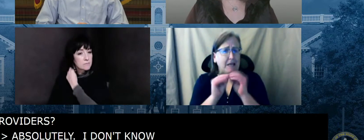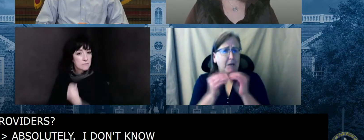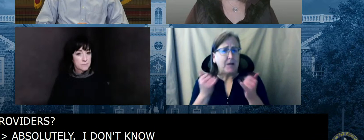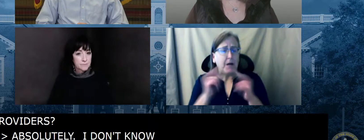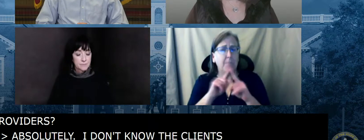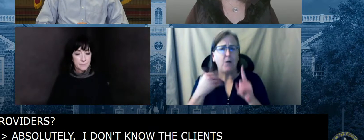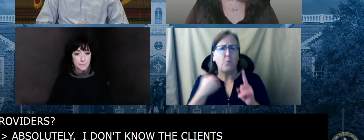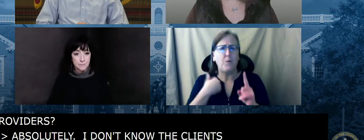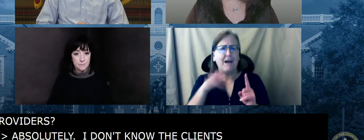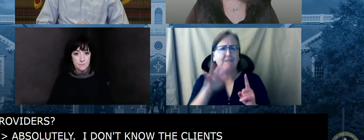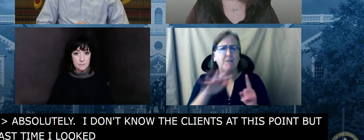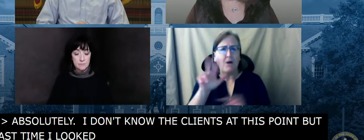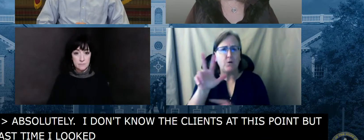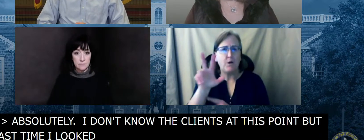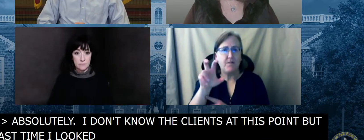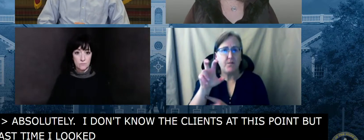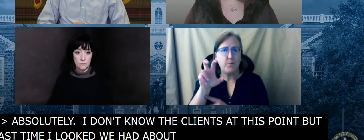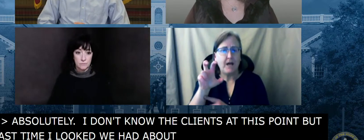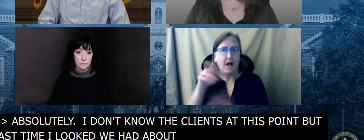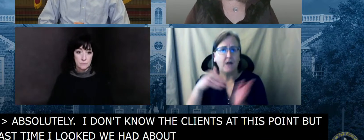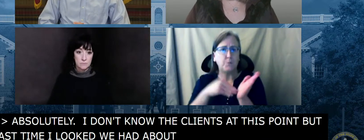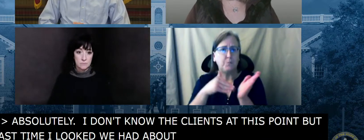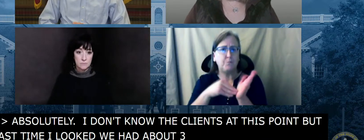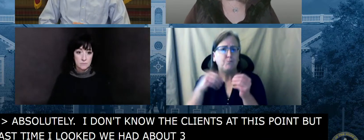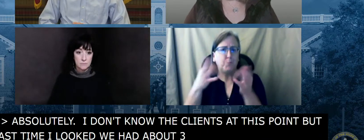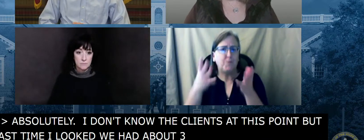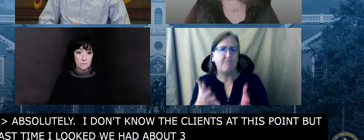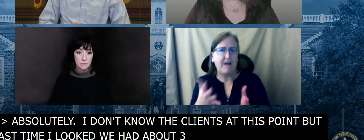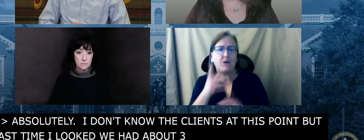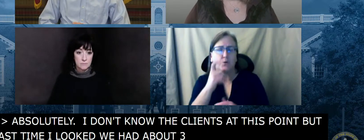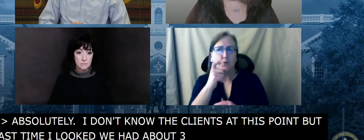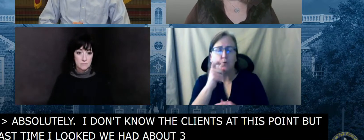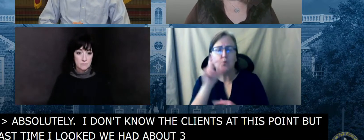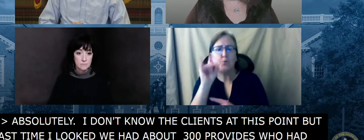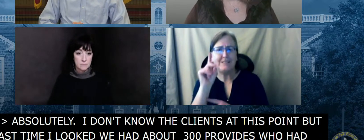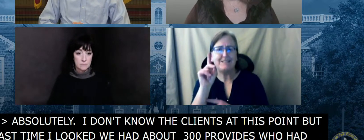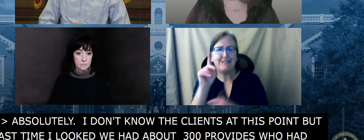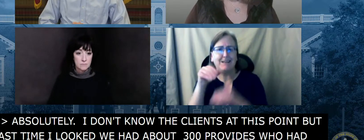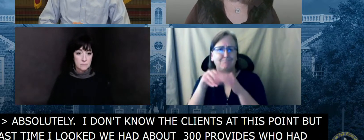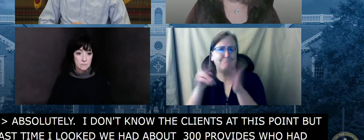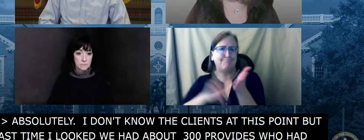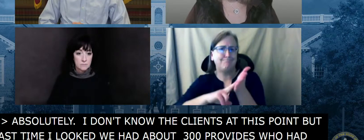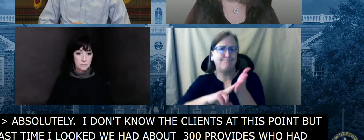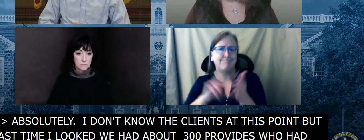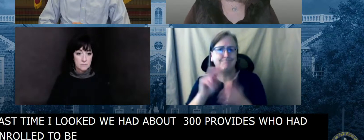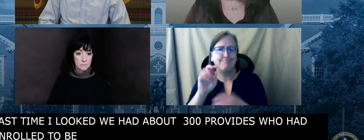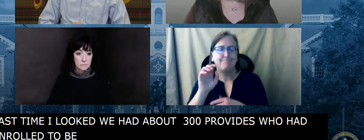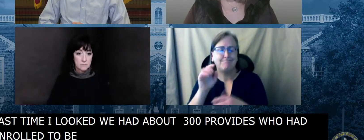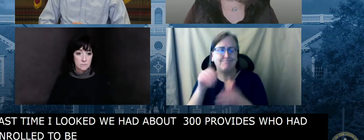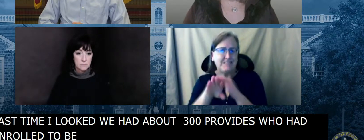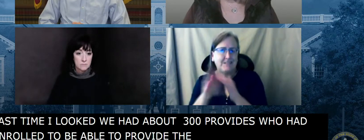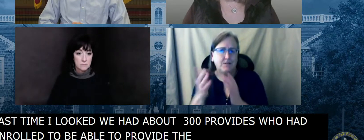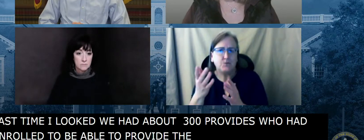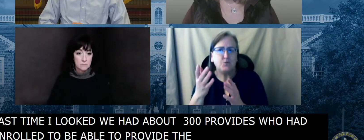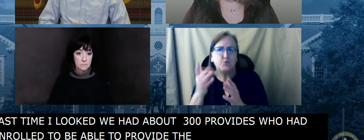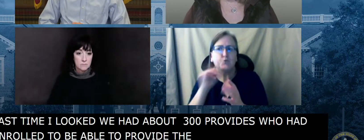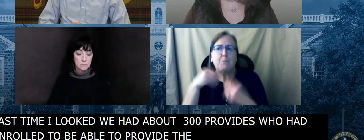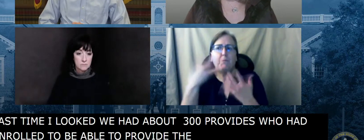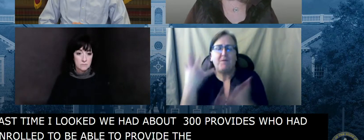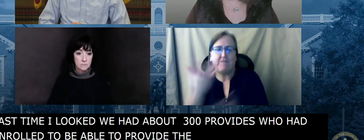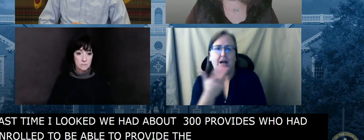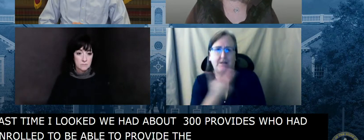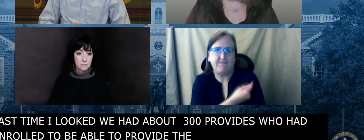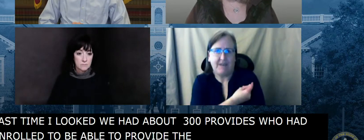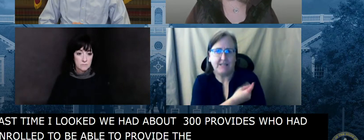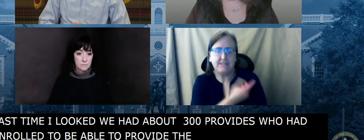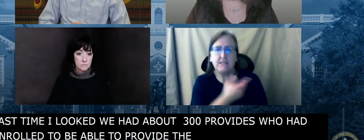about 300 providers who had enrolled to be able to provide the vaccine. So there are many providers, not